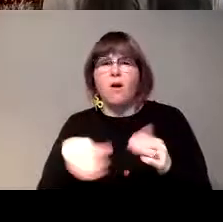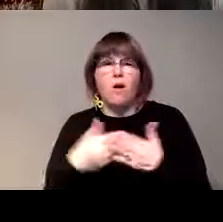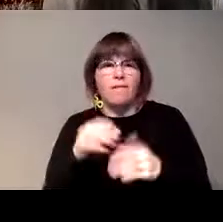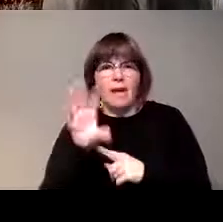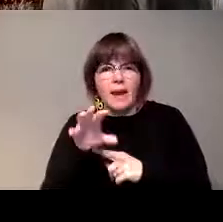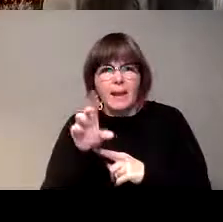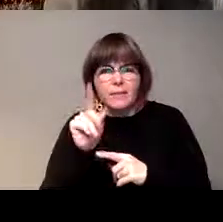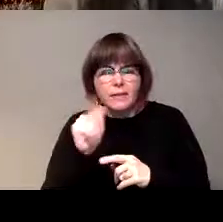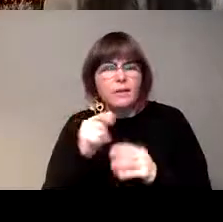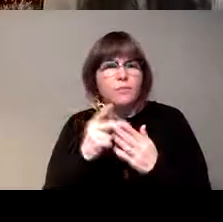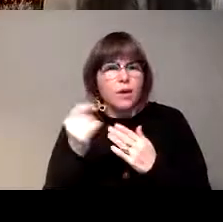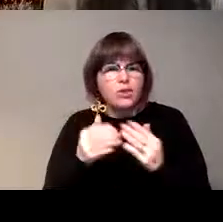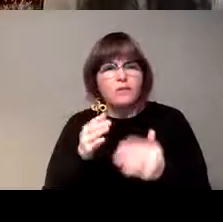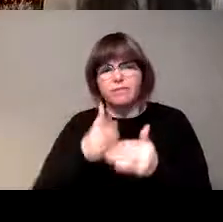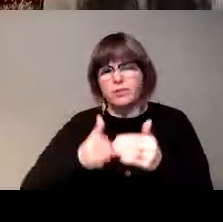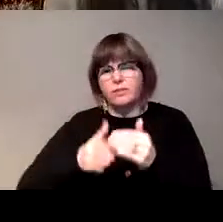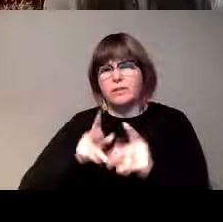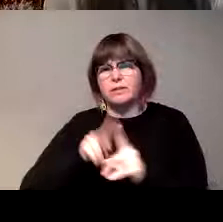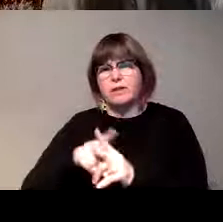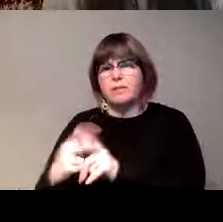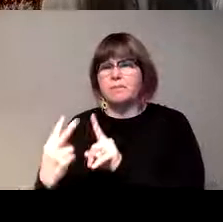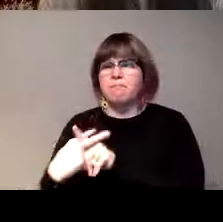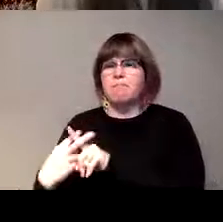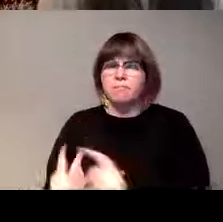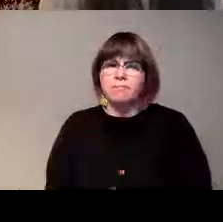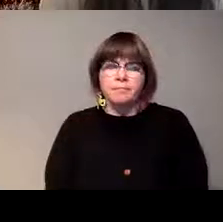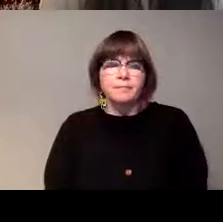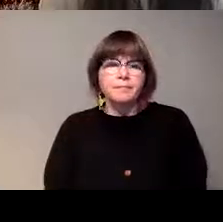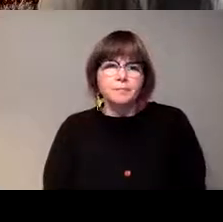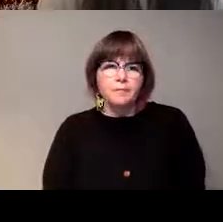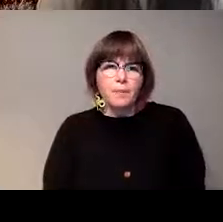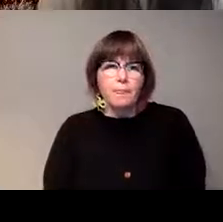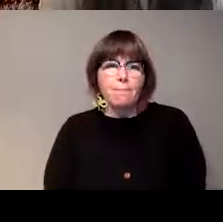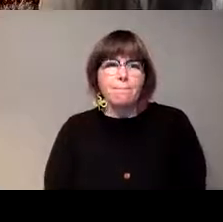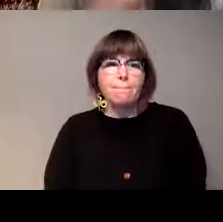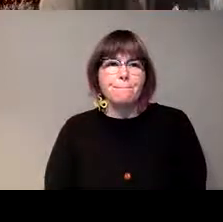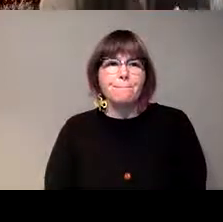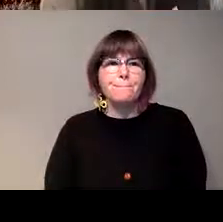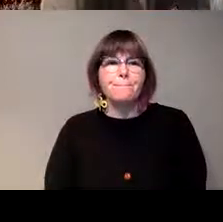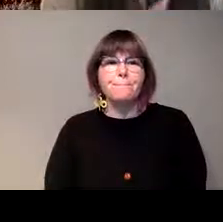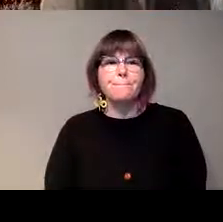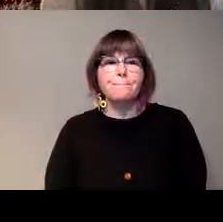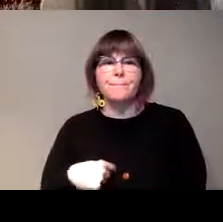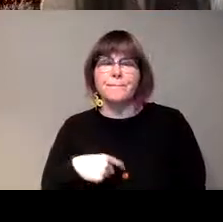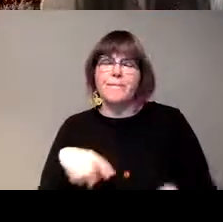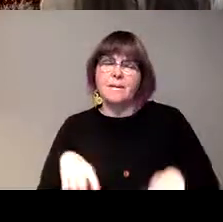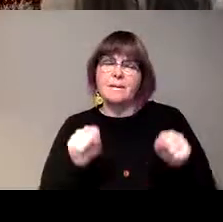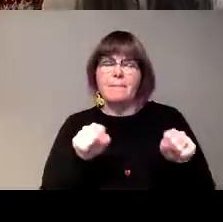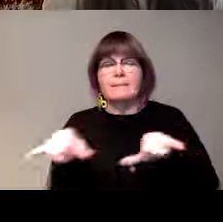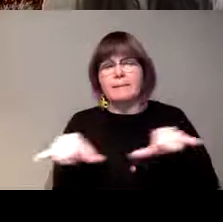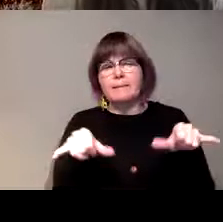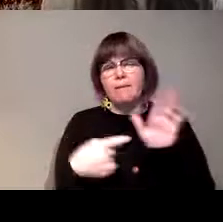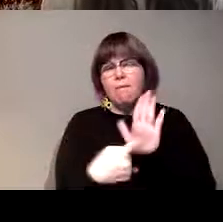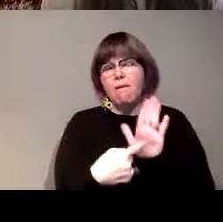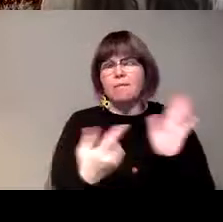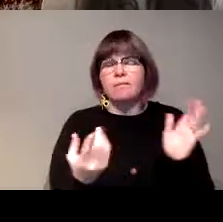projects and complete the assignments that they've been tasked with by their instructor. And then we've adopted a similar model for